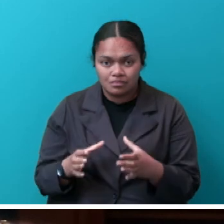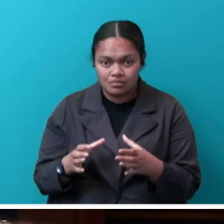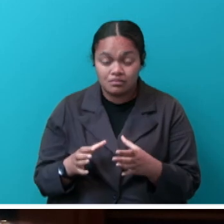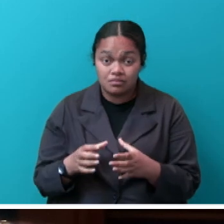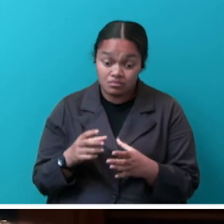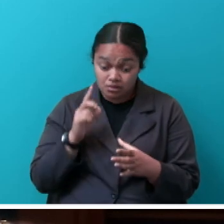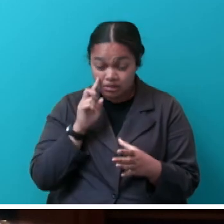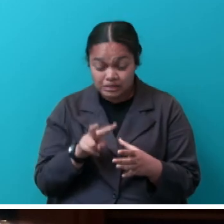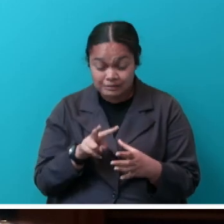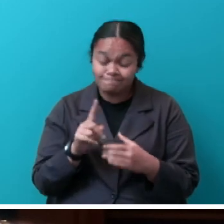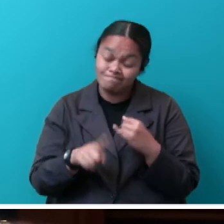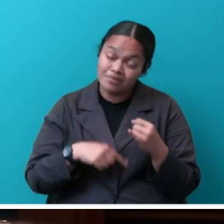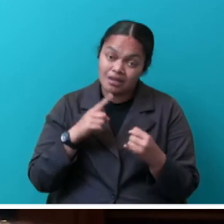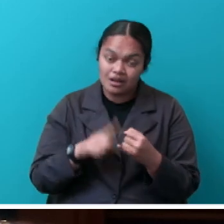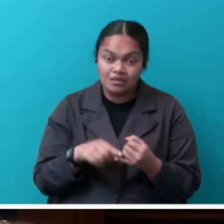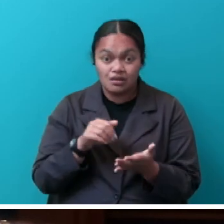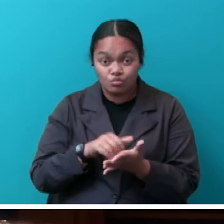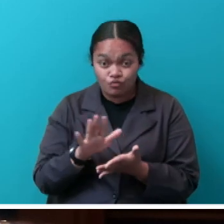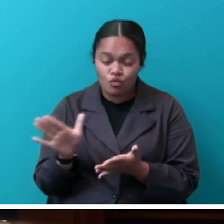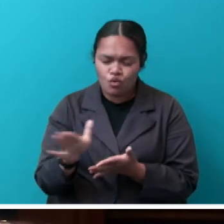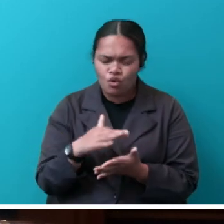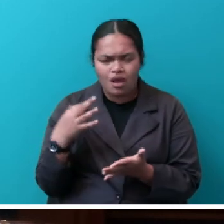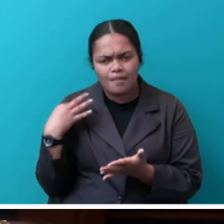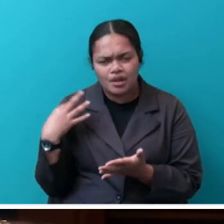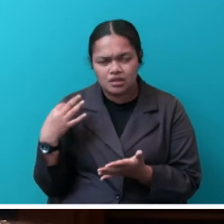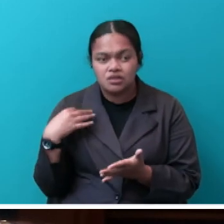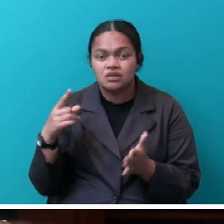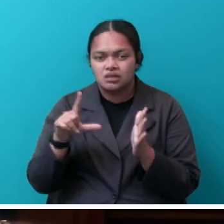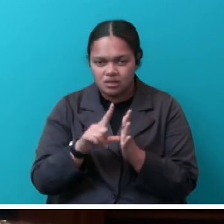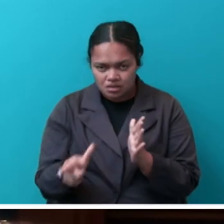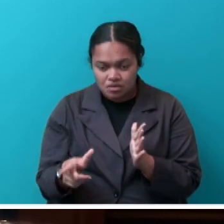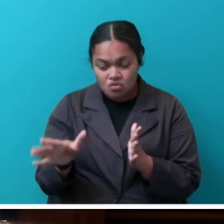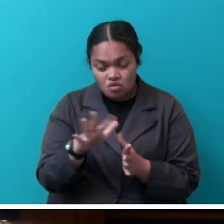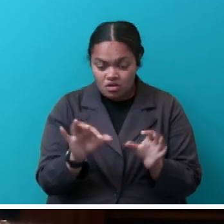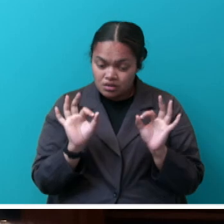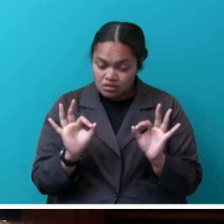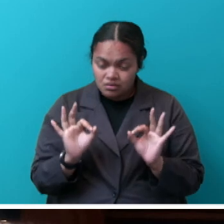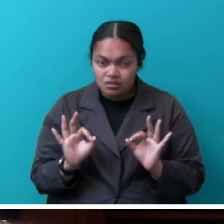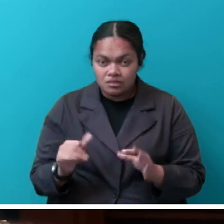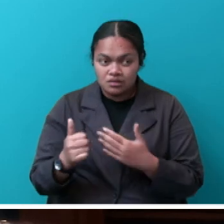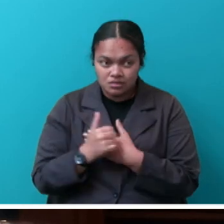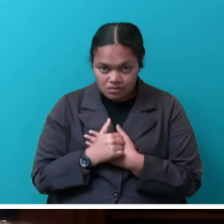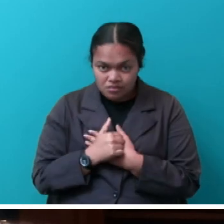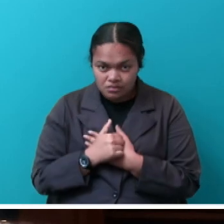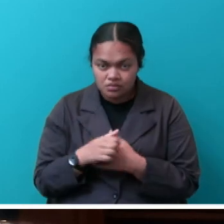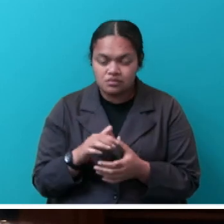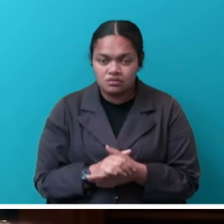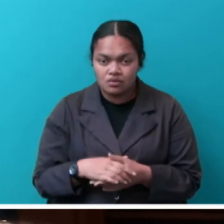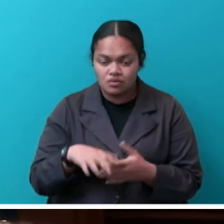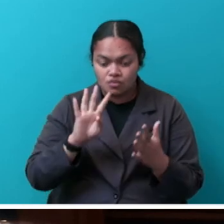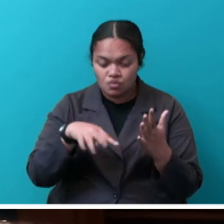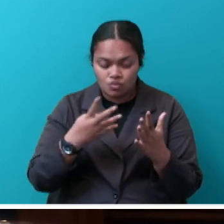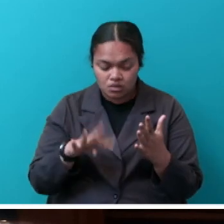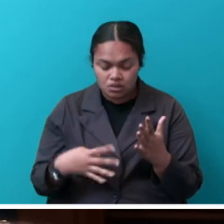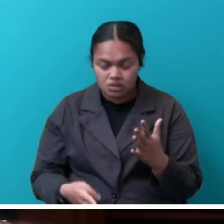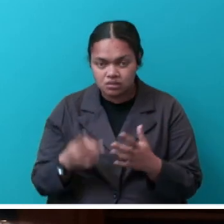approval, ensuring all applications meet legal and security standards. Regular audits and monitoring,